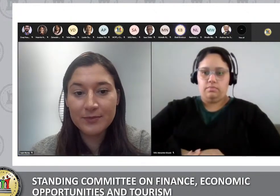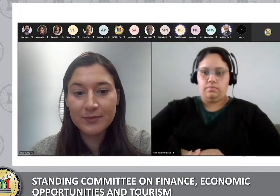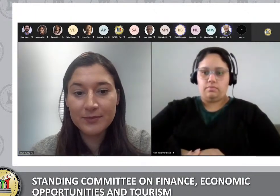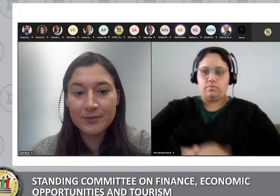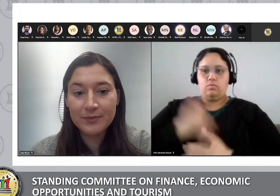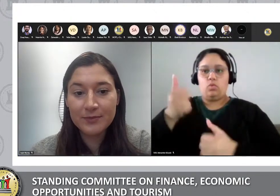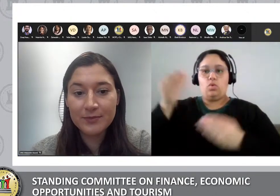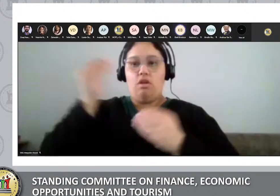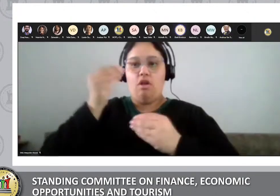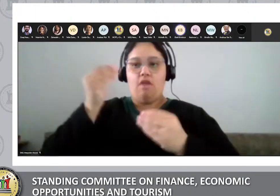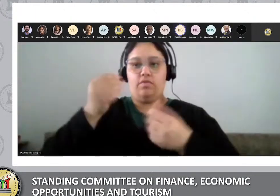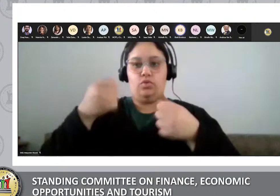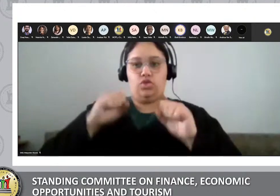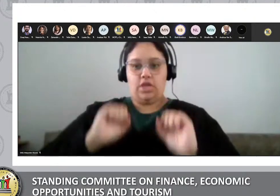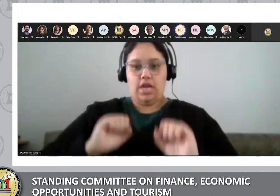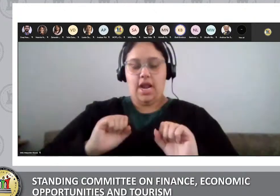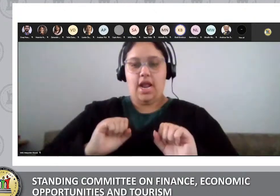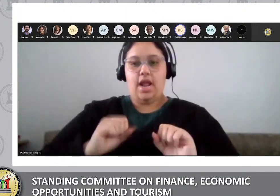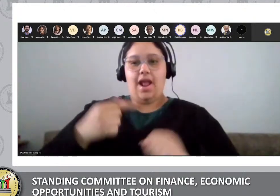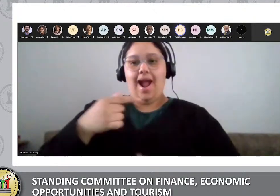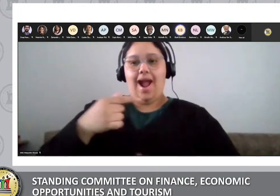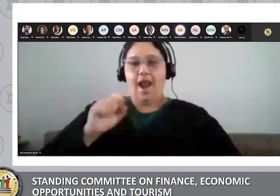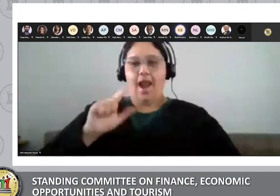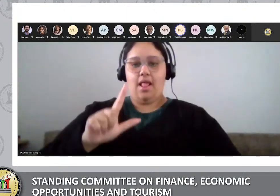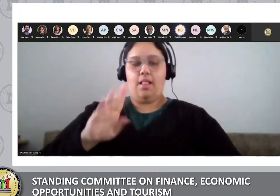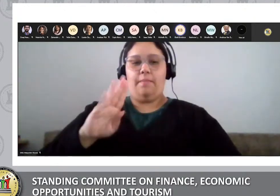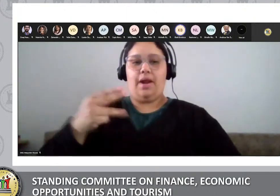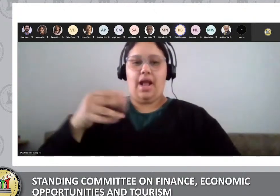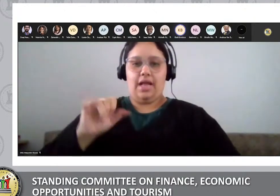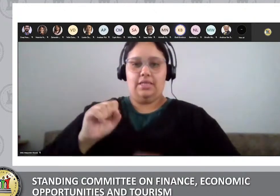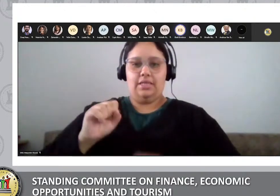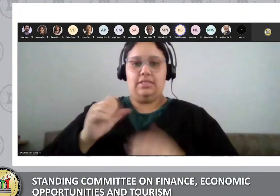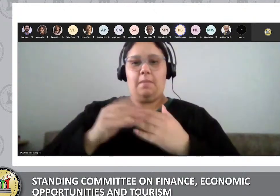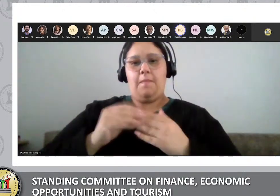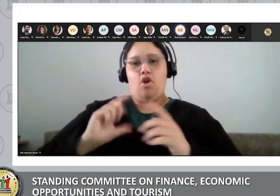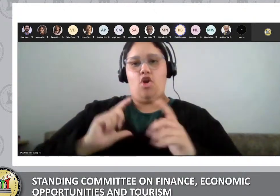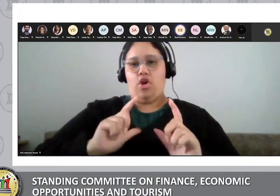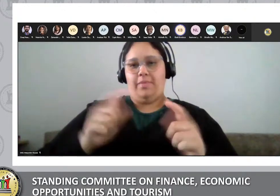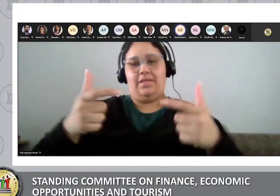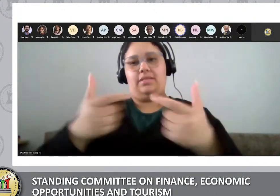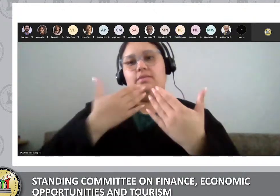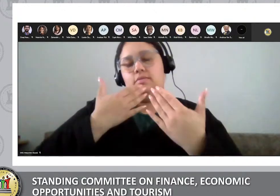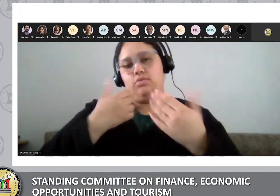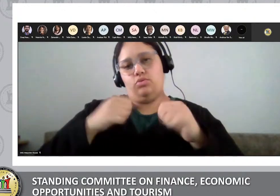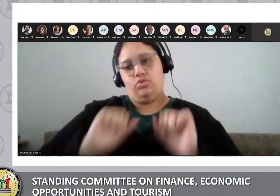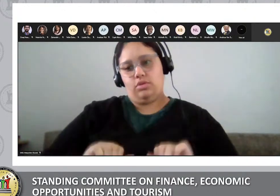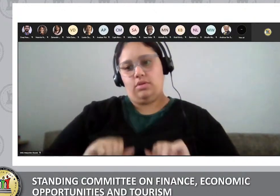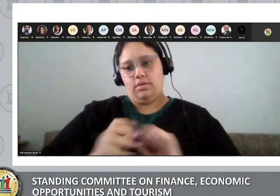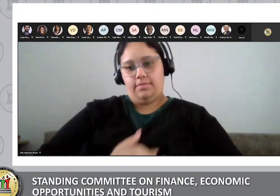Good afternoon, Chair. Khalil Barankes, member of this committee. Thank you, Chair.